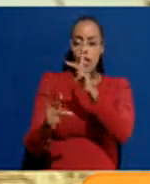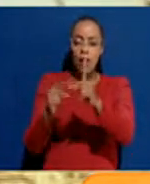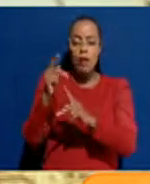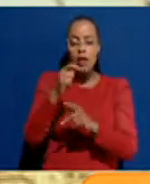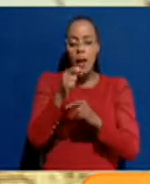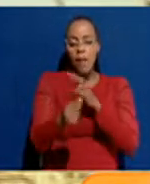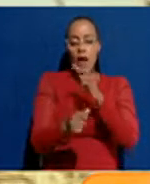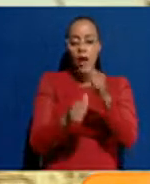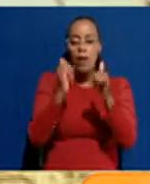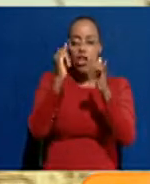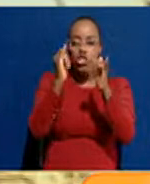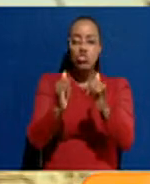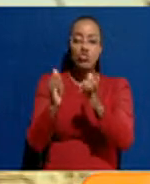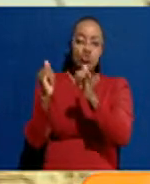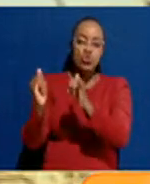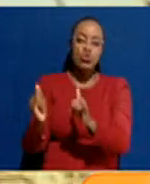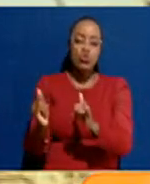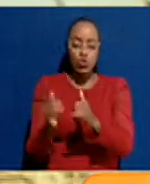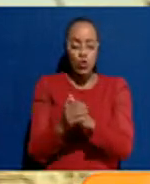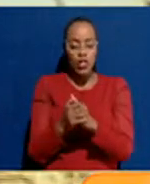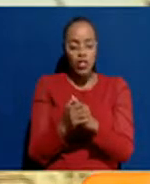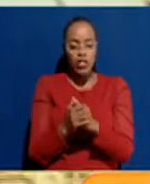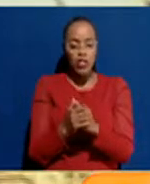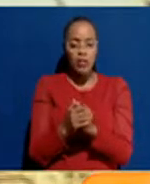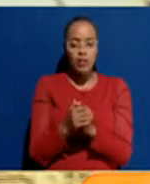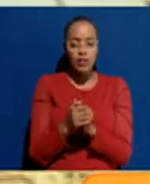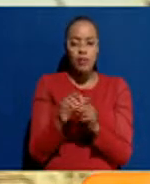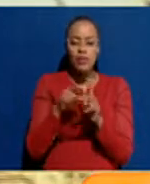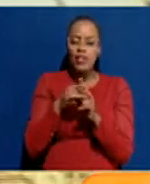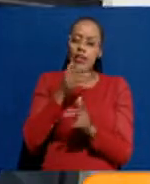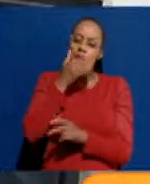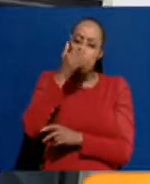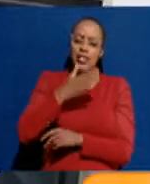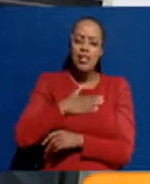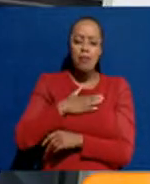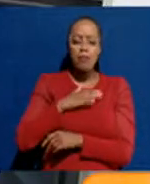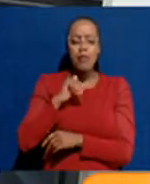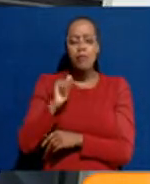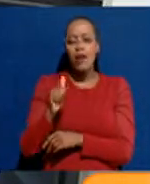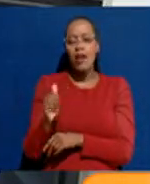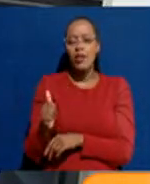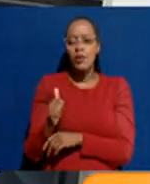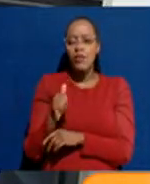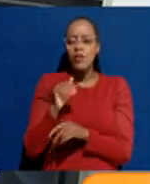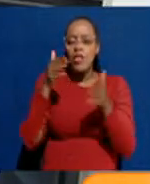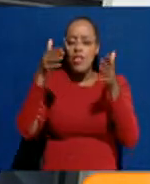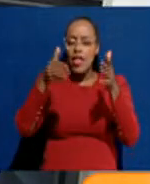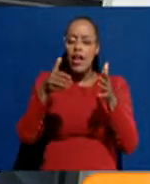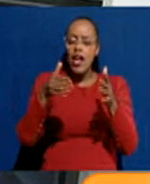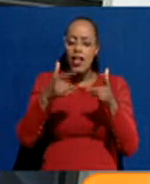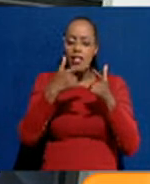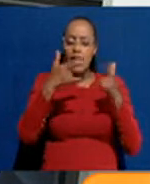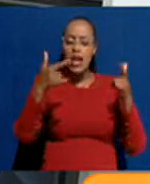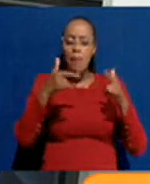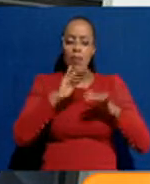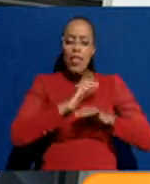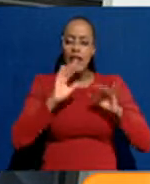new ones for the new connections and for the places we expand. Engineer, you're not giving me numbers because I'm asking, what is the current gap,